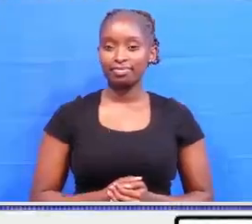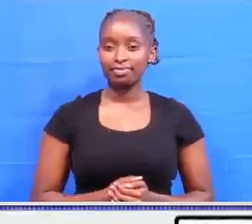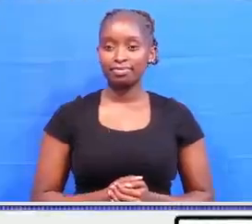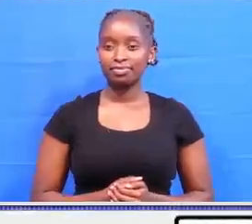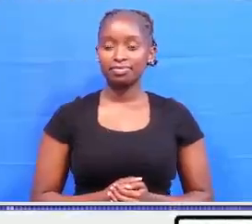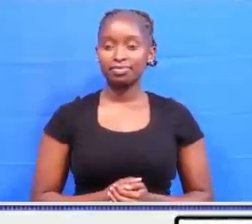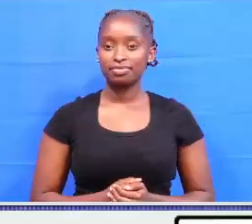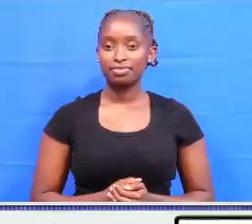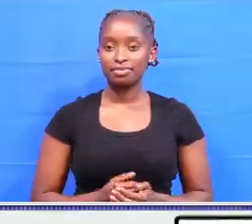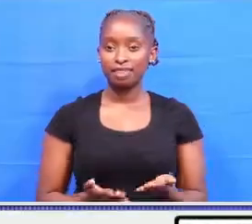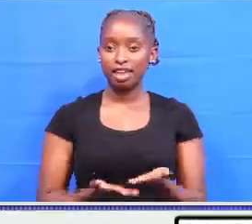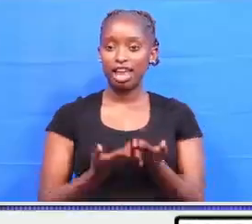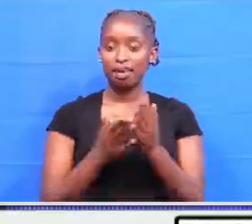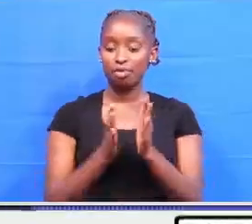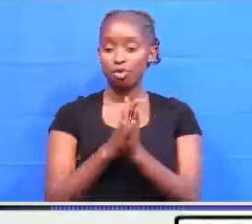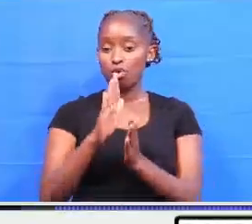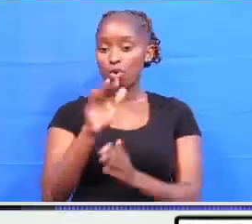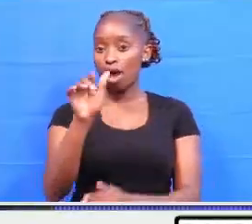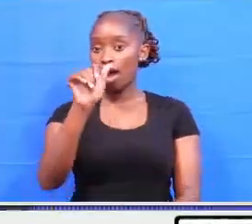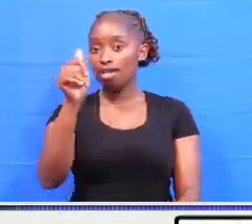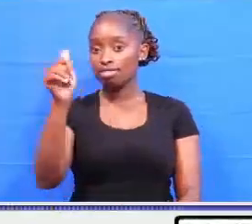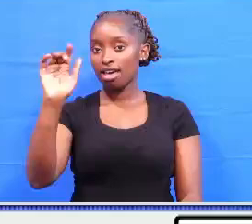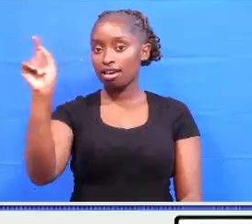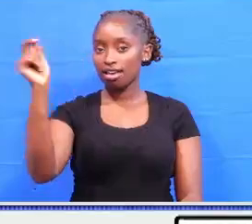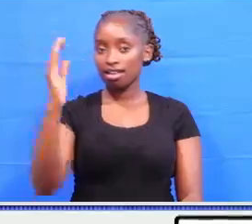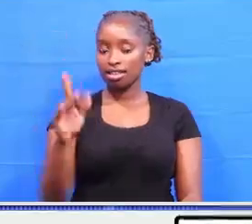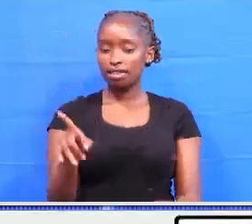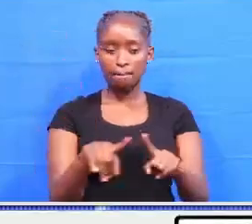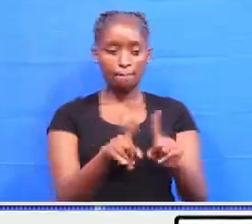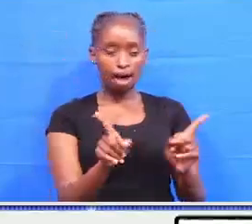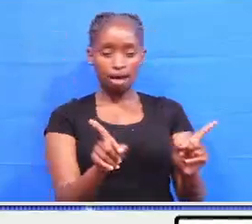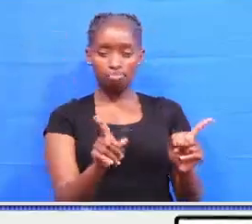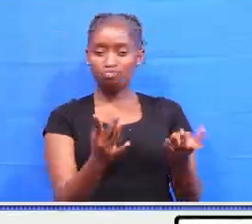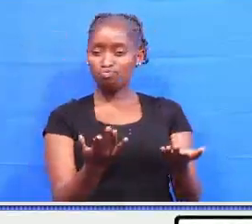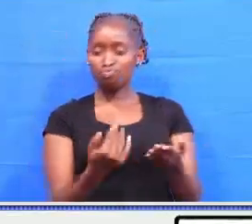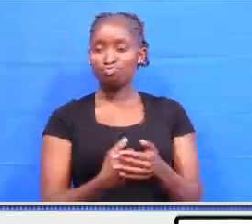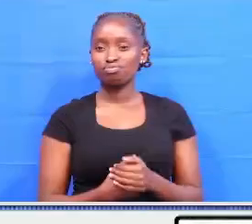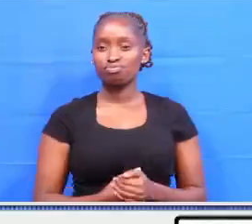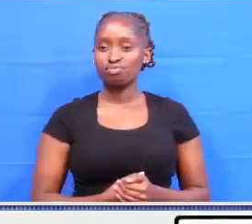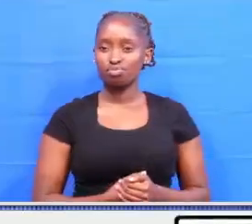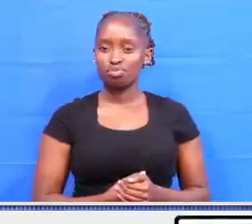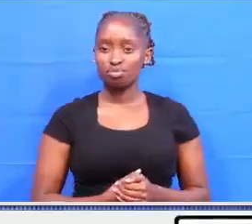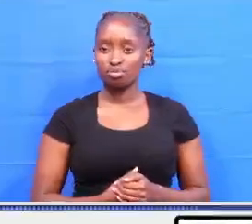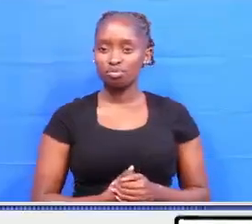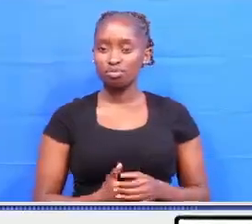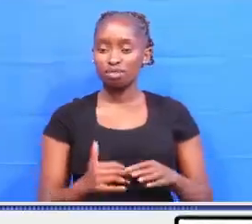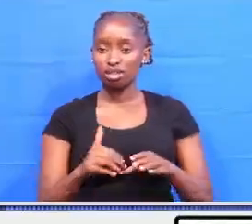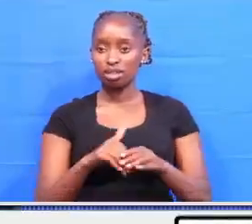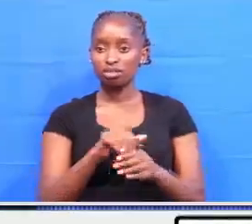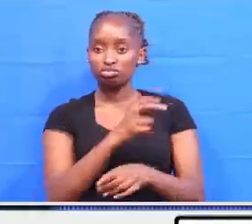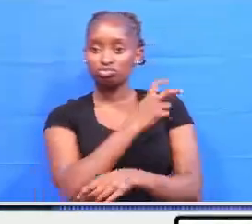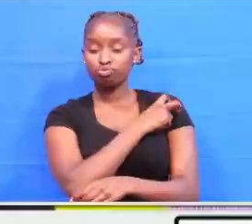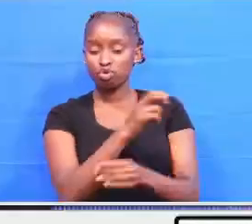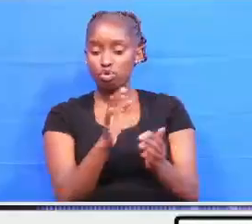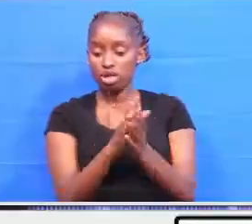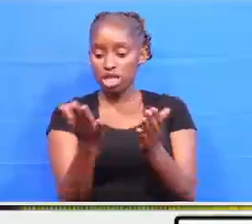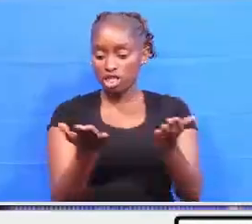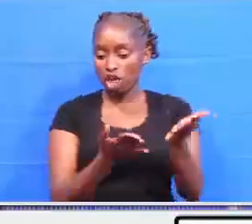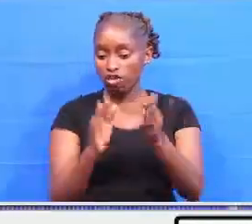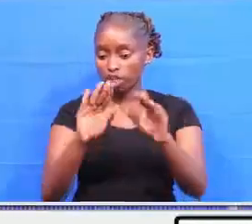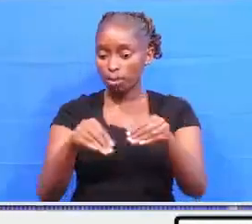It will help other Kenyans. But in consultation with the service